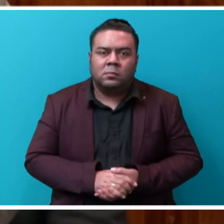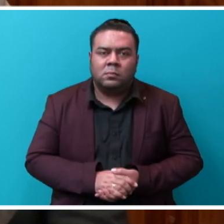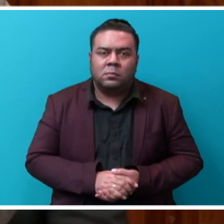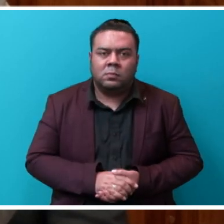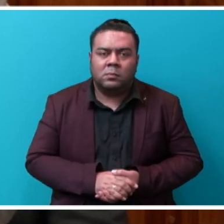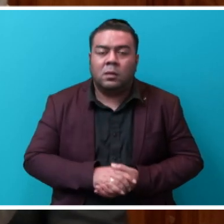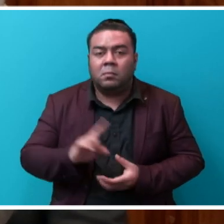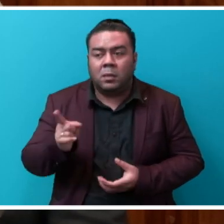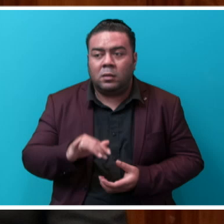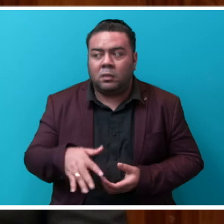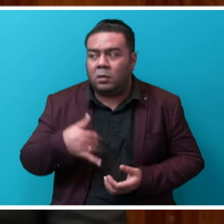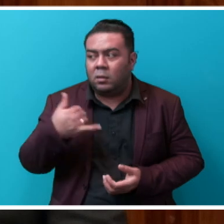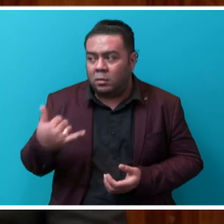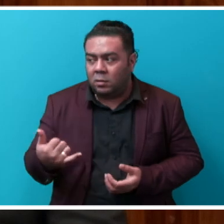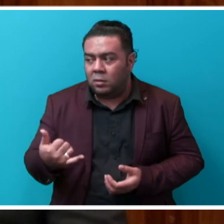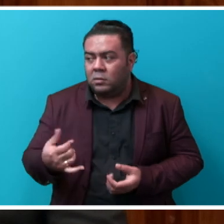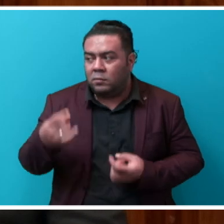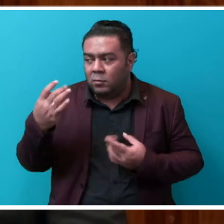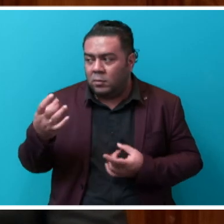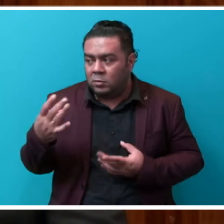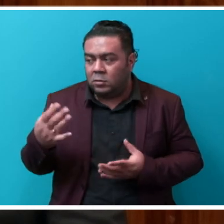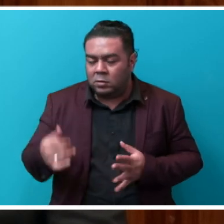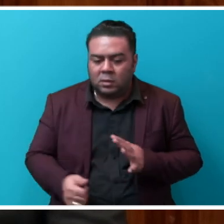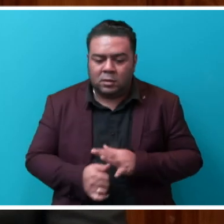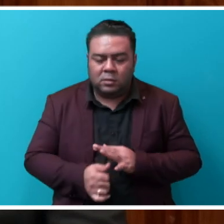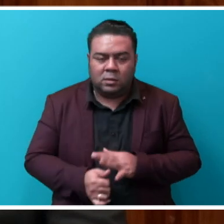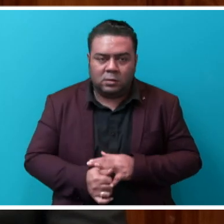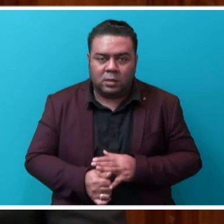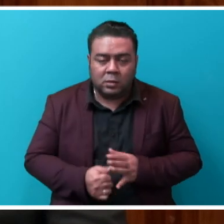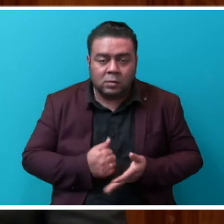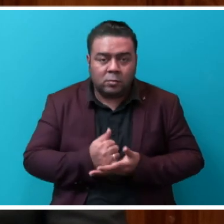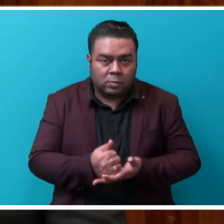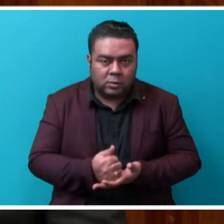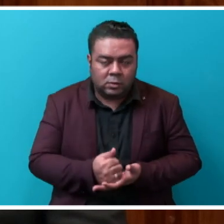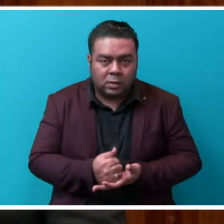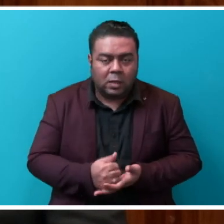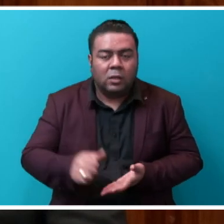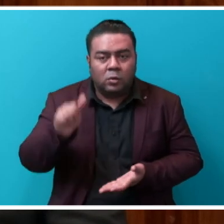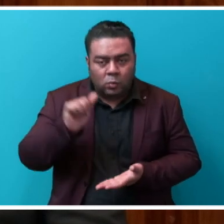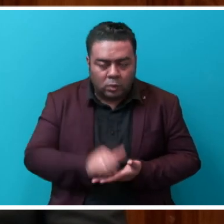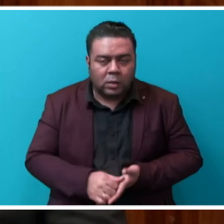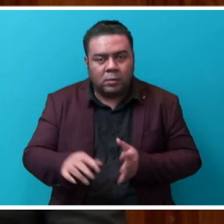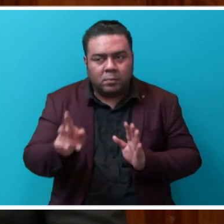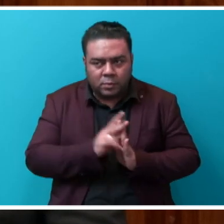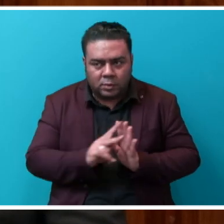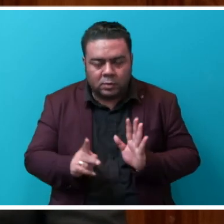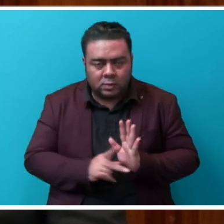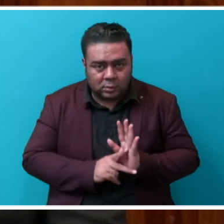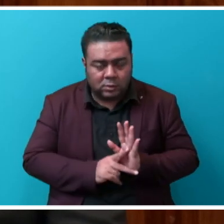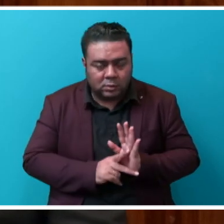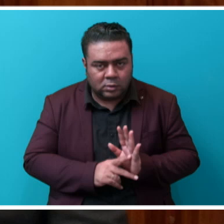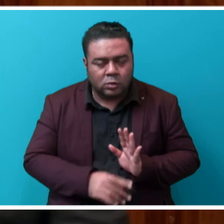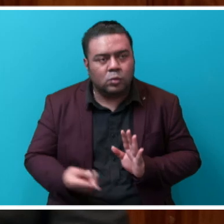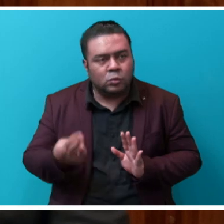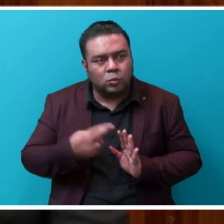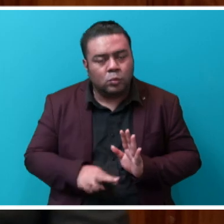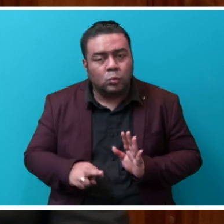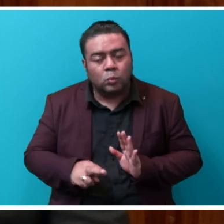is information, access, and support, and the right policies, Honourable Speaker, to turn these